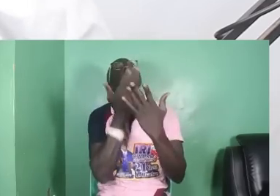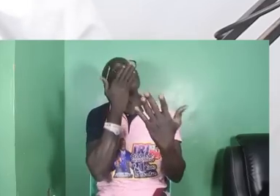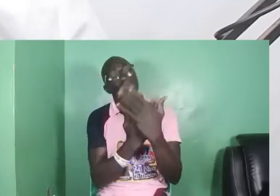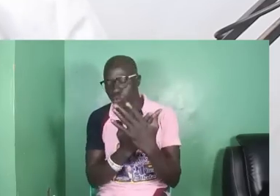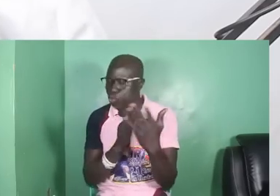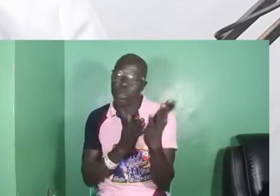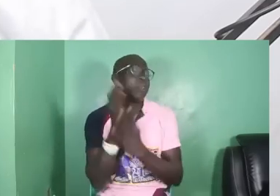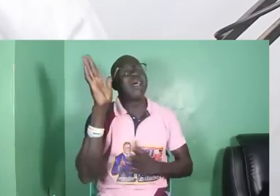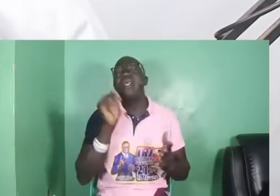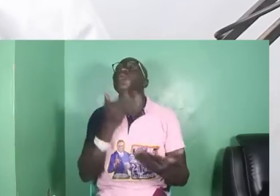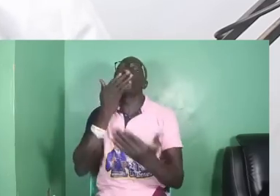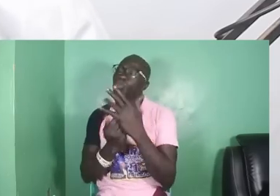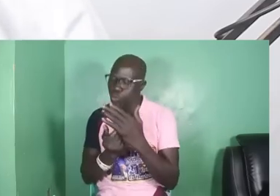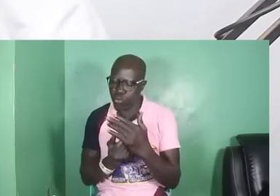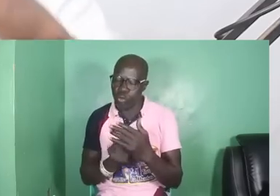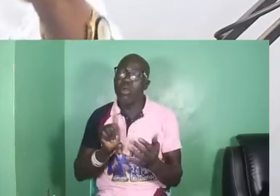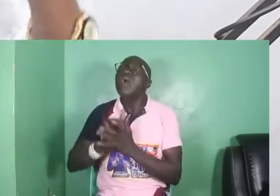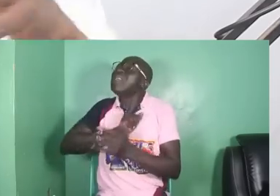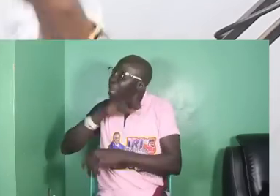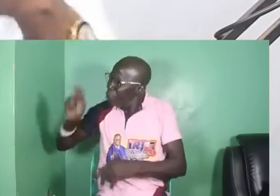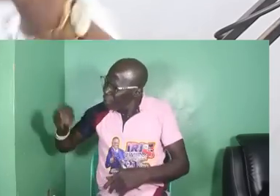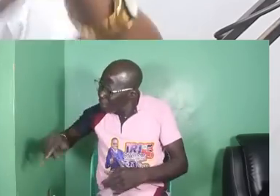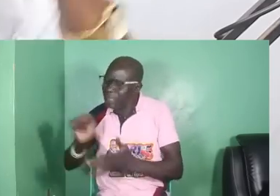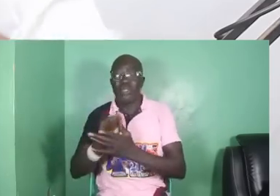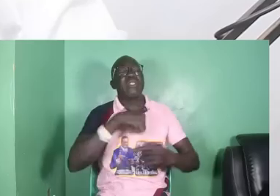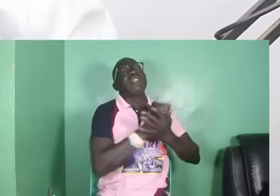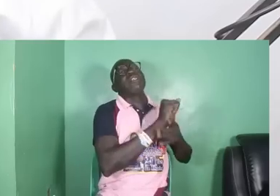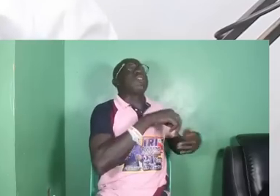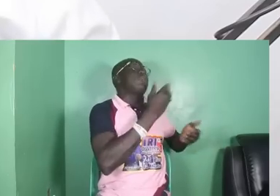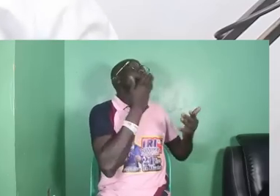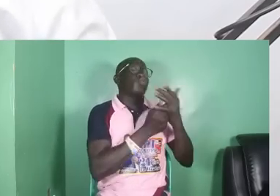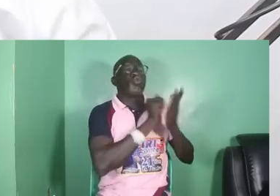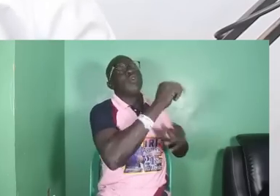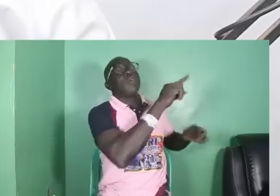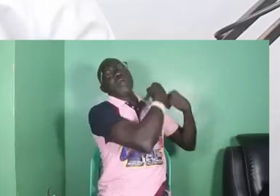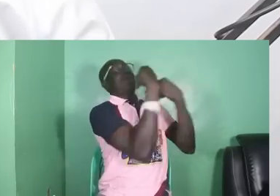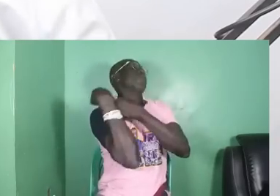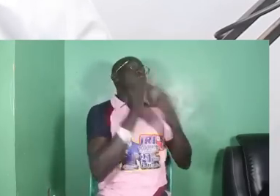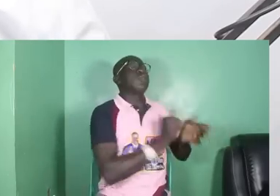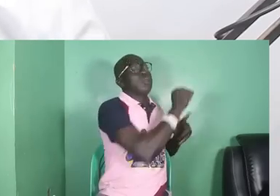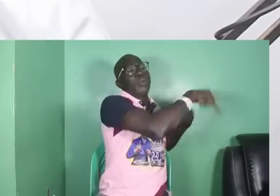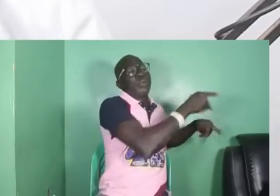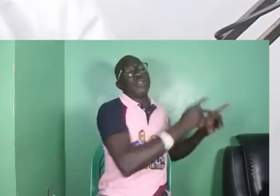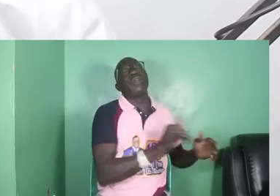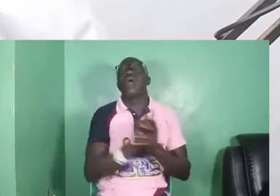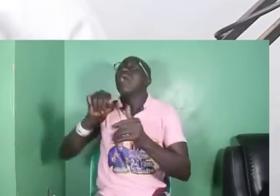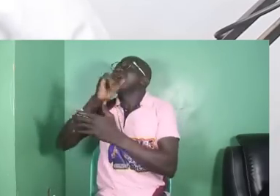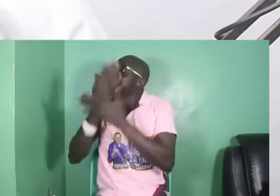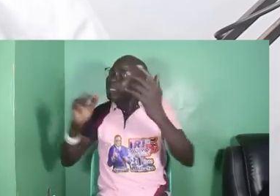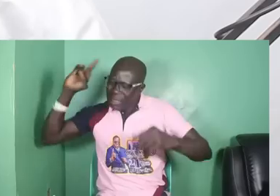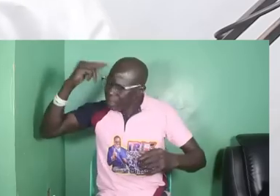Nigeria must be called. It must be called. So we need the major prophet now. I need a Ojuno Woli Divine.